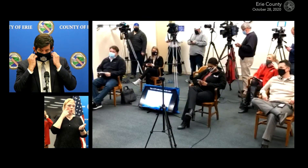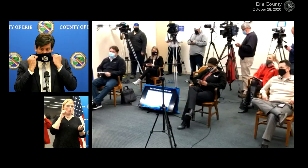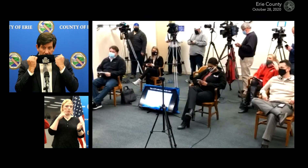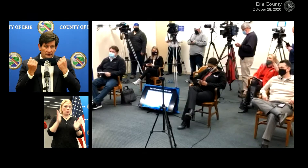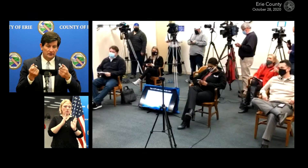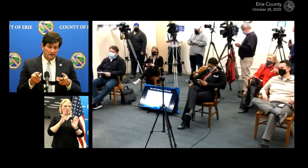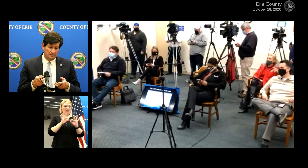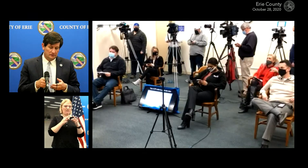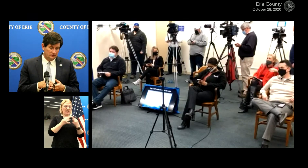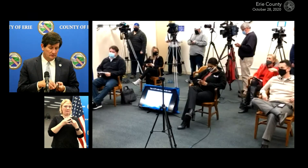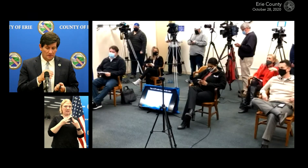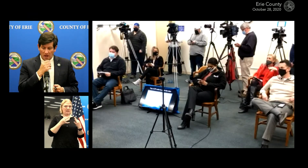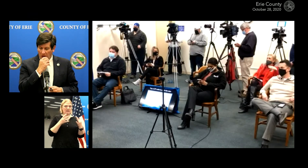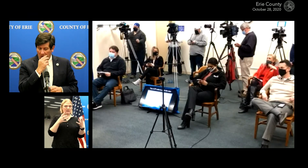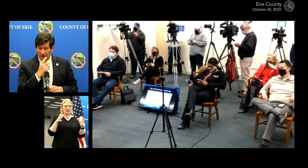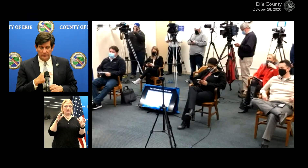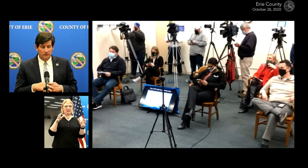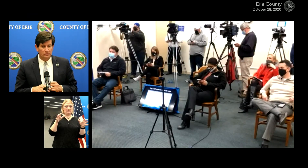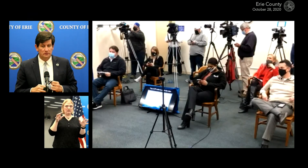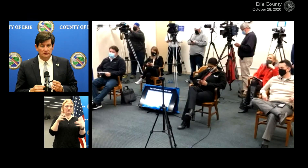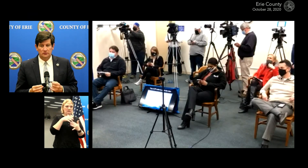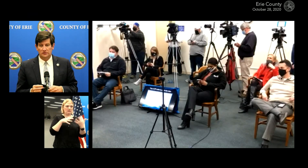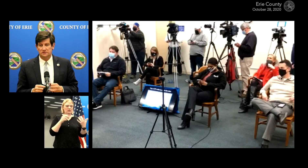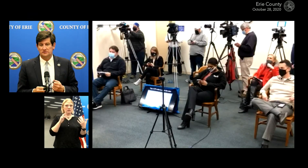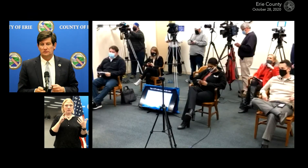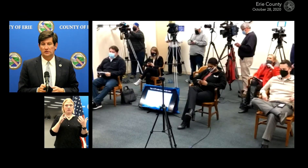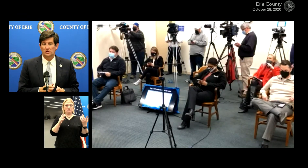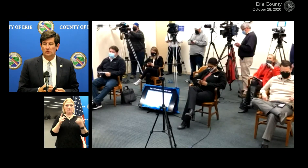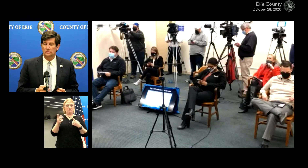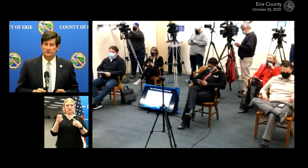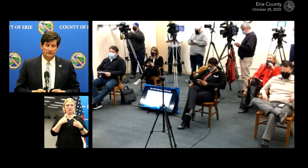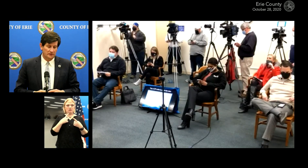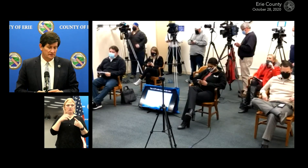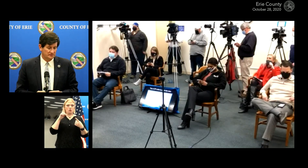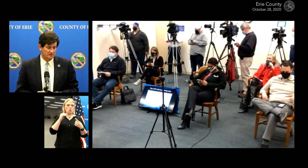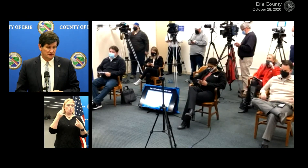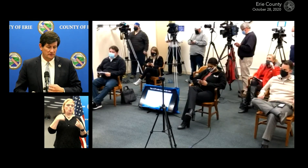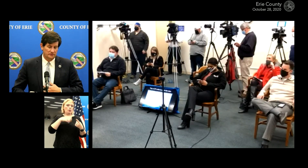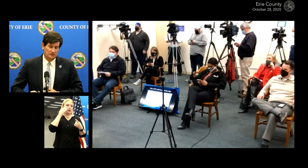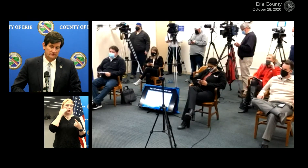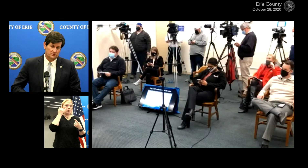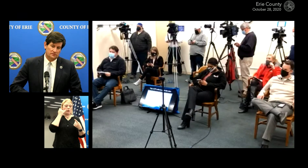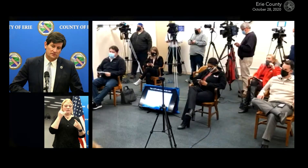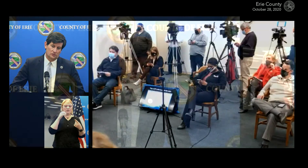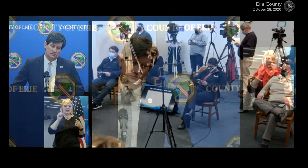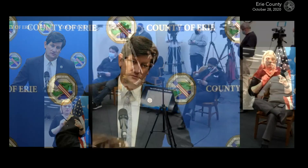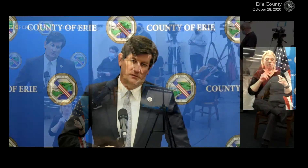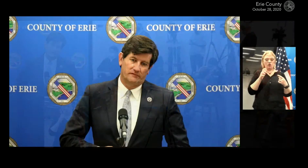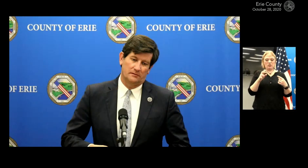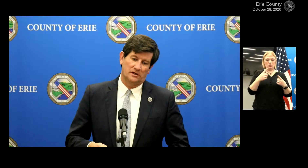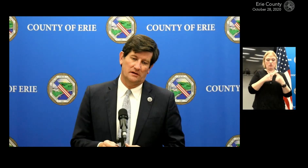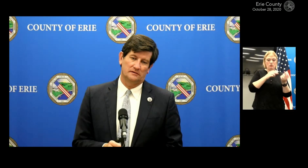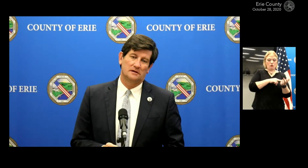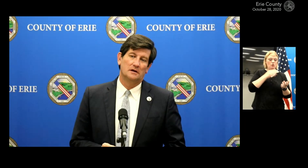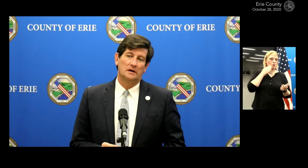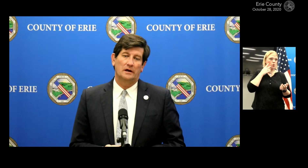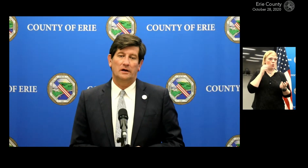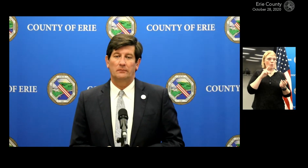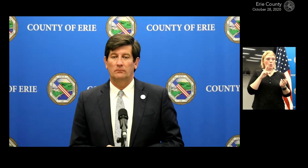family gatherings, or do we not know yet? The question is, do we know if the cases in the Southern Tier are from nursing homes or small family